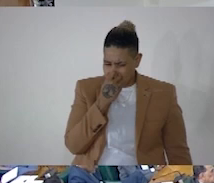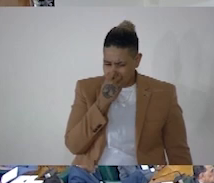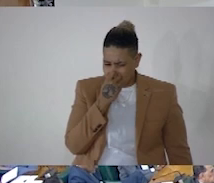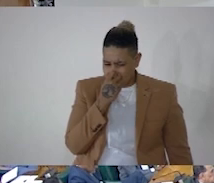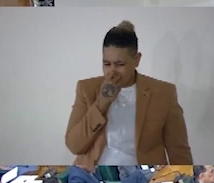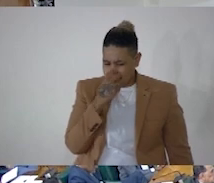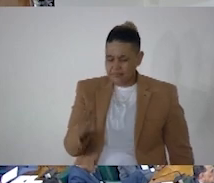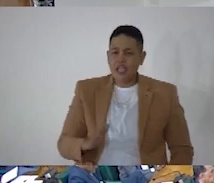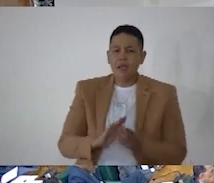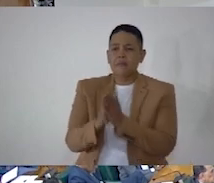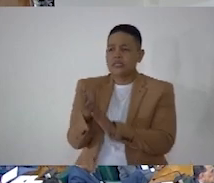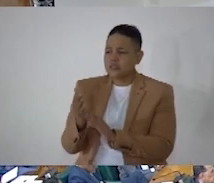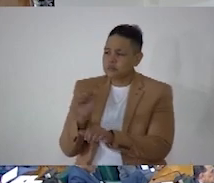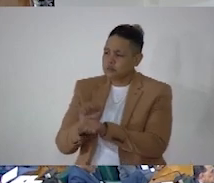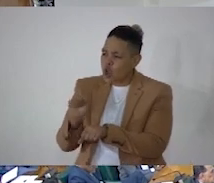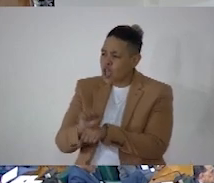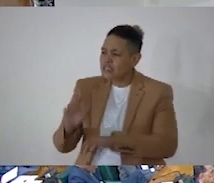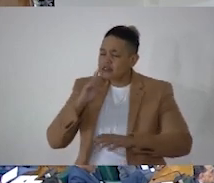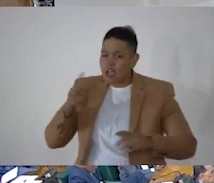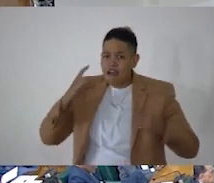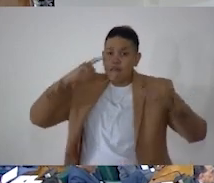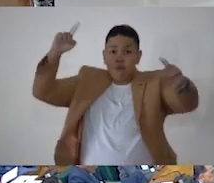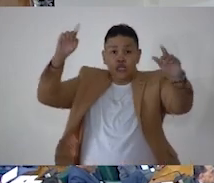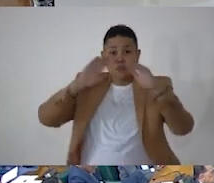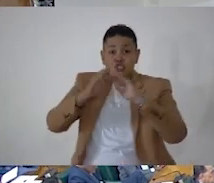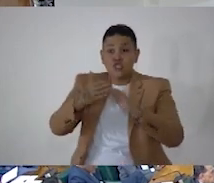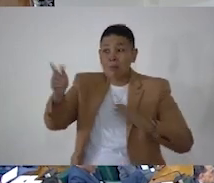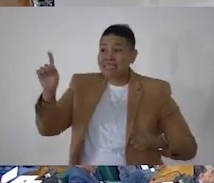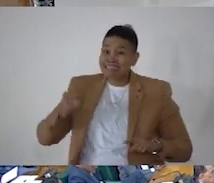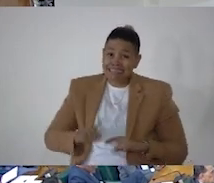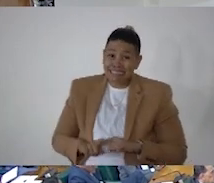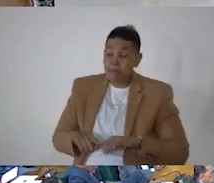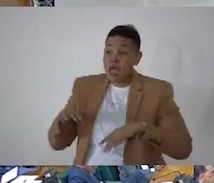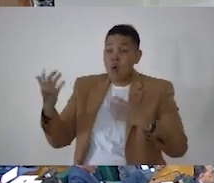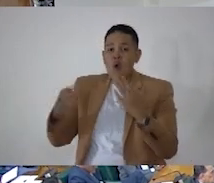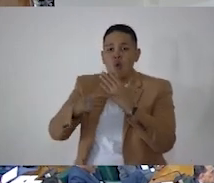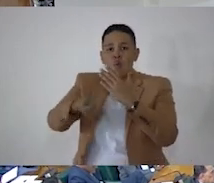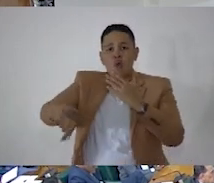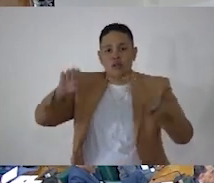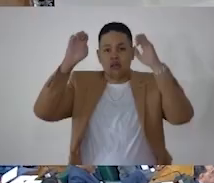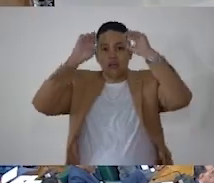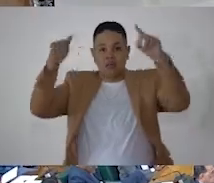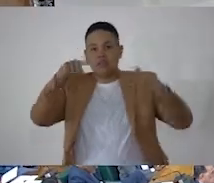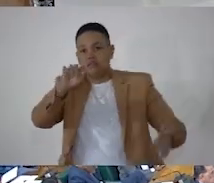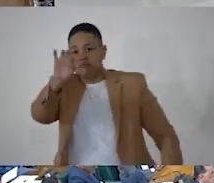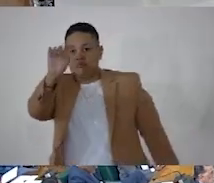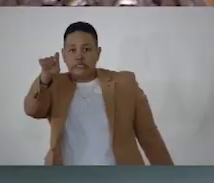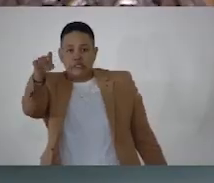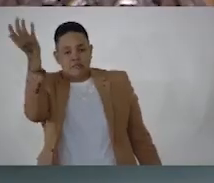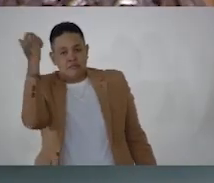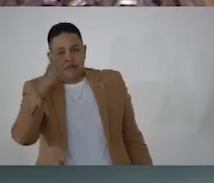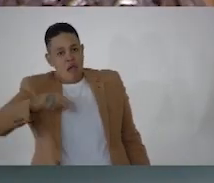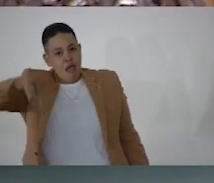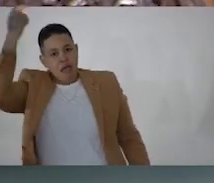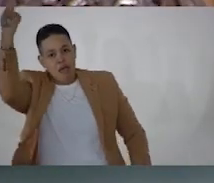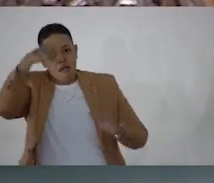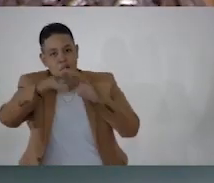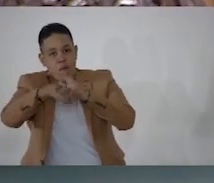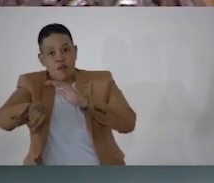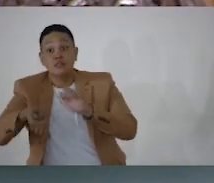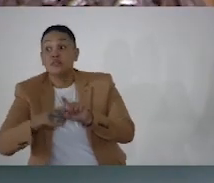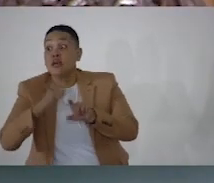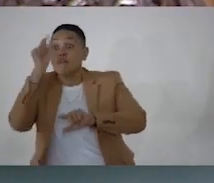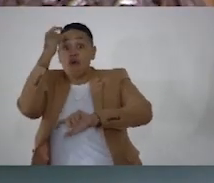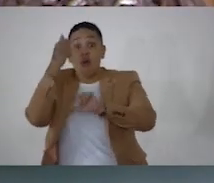A peaceful, productive, and prosperous Jamaica is predicated upon the quality of our education system. The